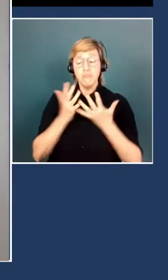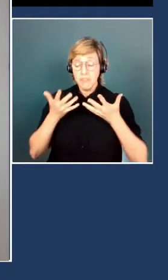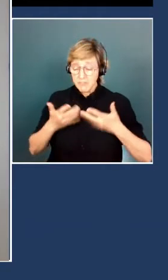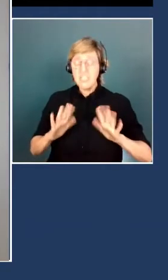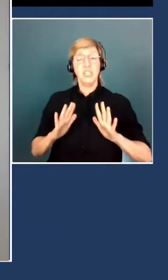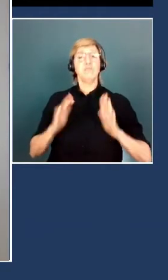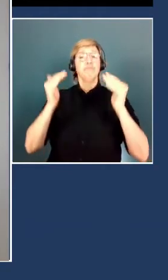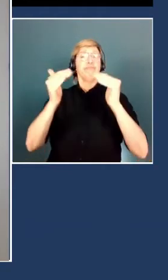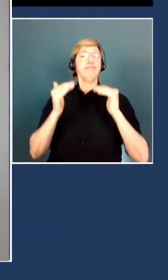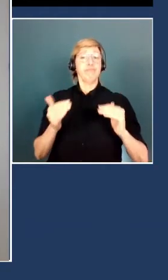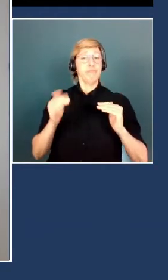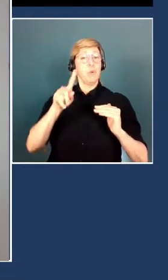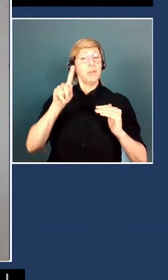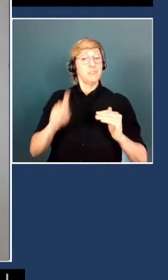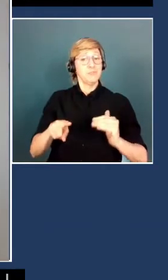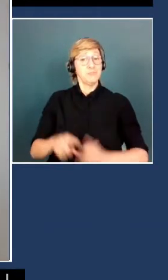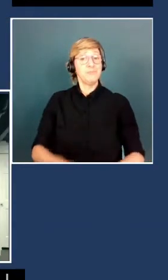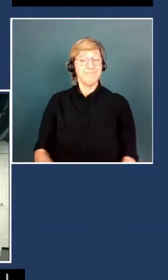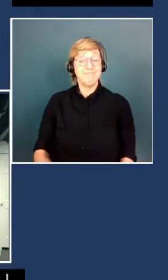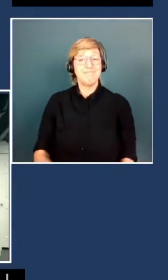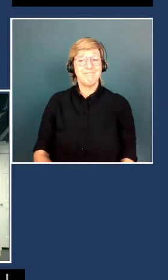the next question.